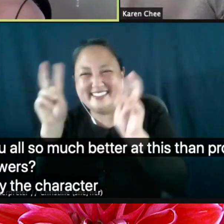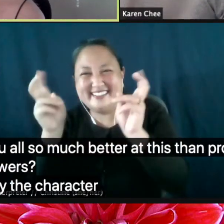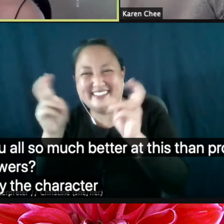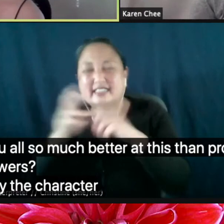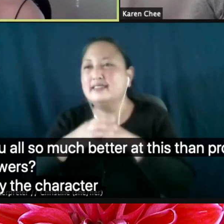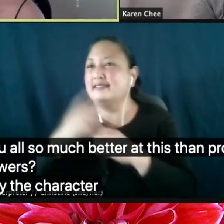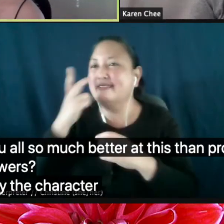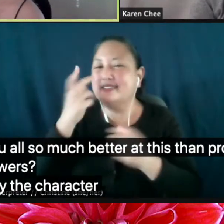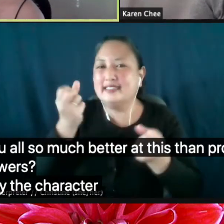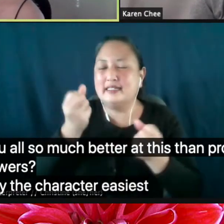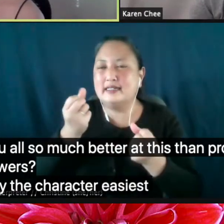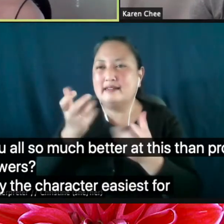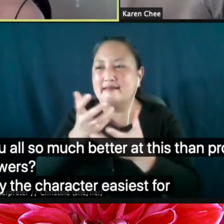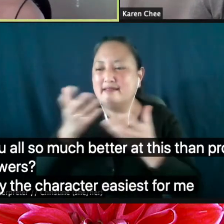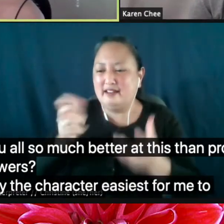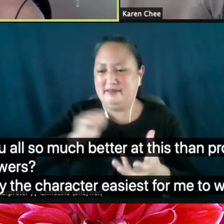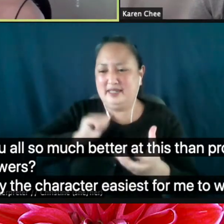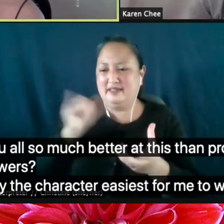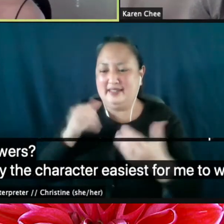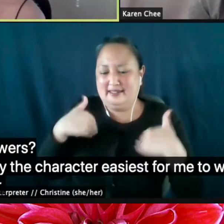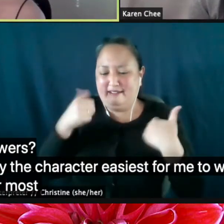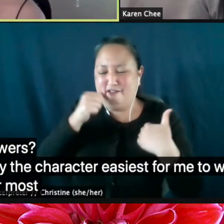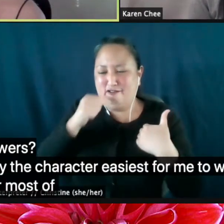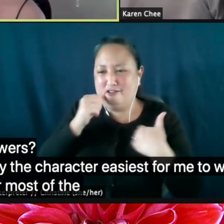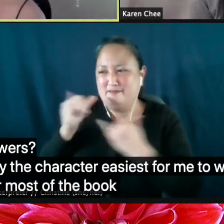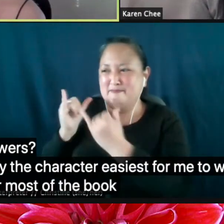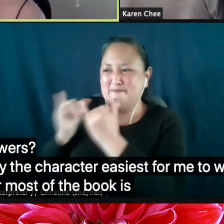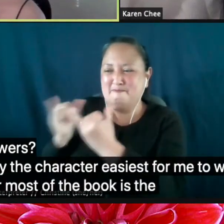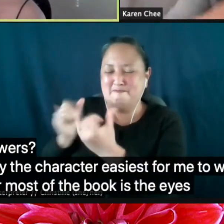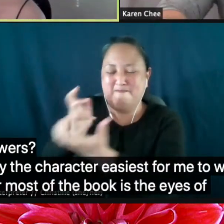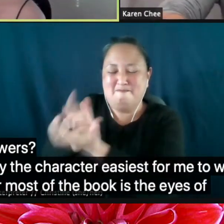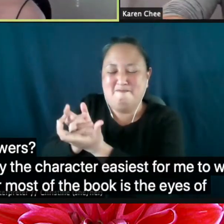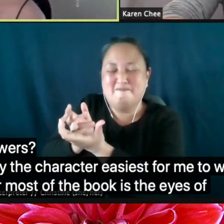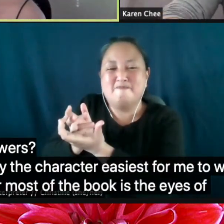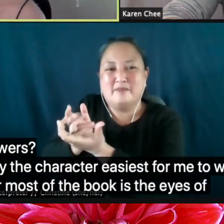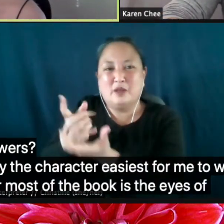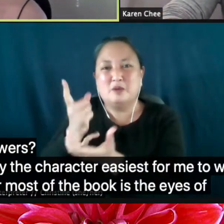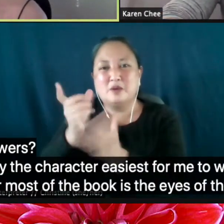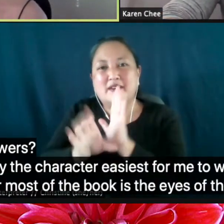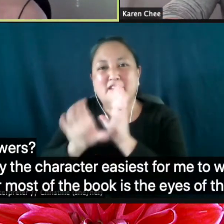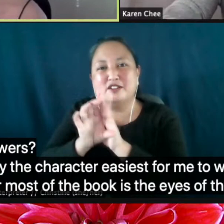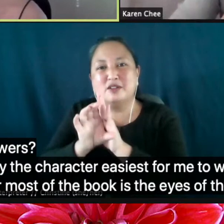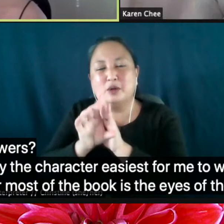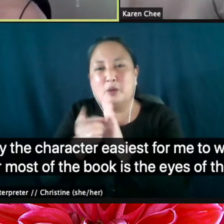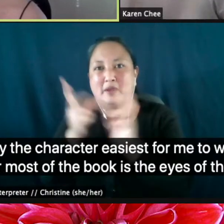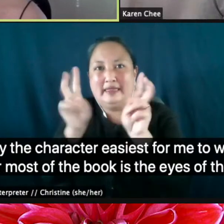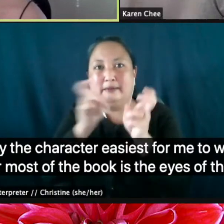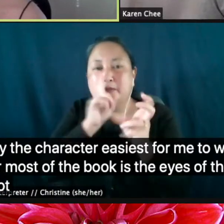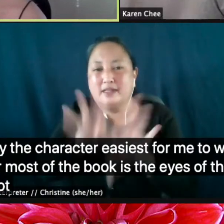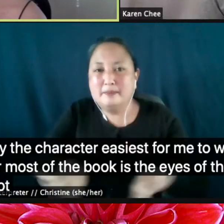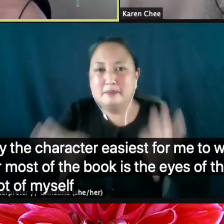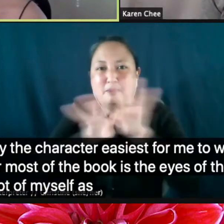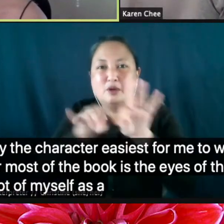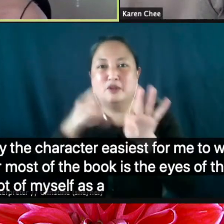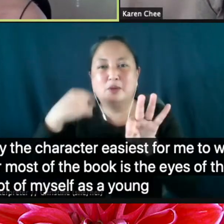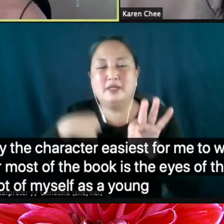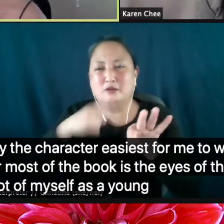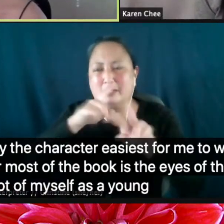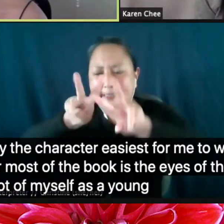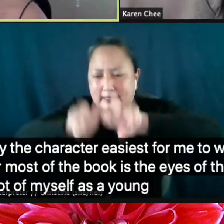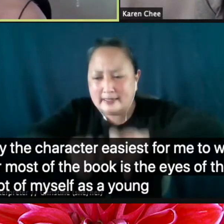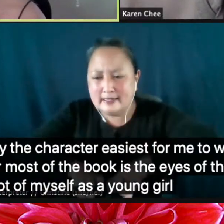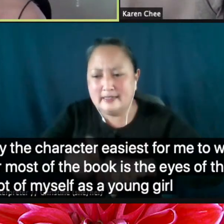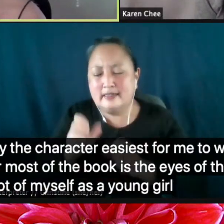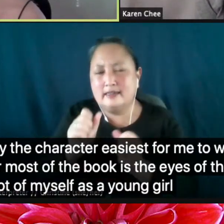see a lot of myself as a young girl in Lucy. As a character, one of the themes that was like really, really important for me to explore, and I think is